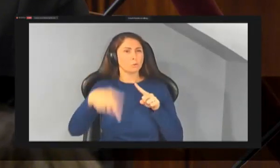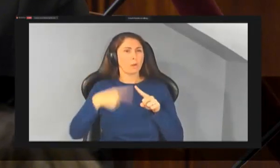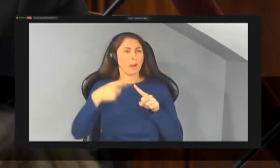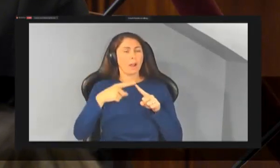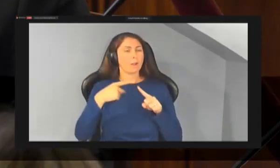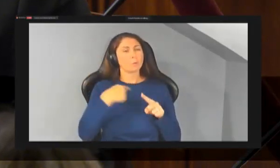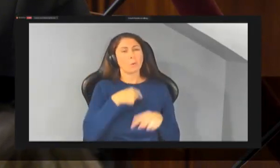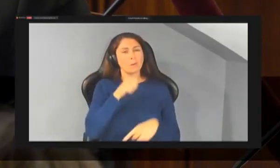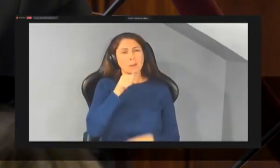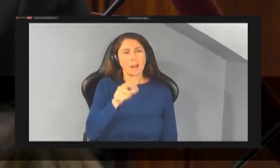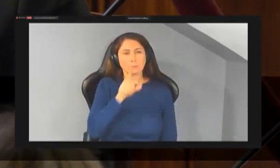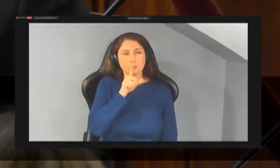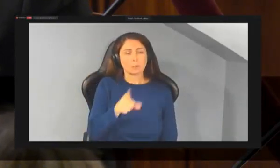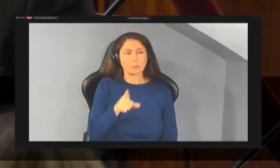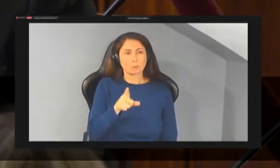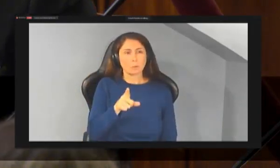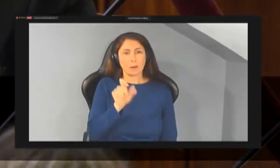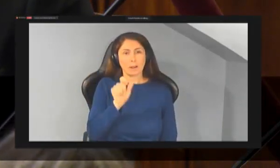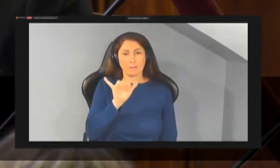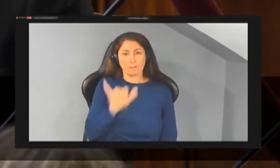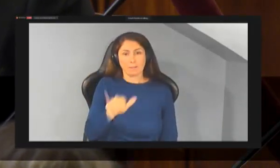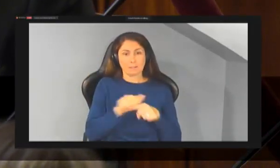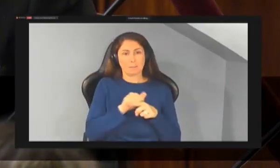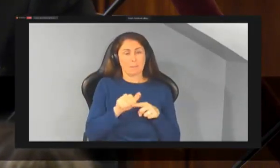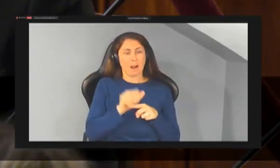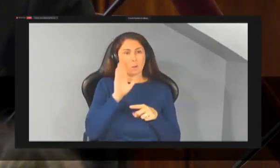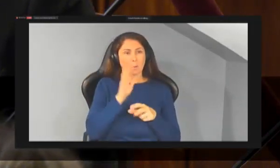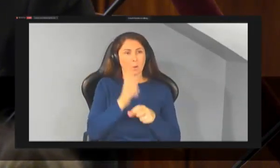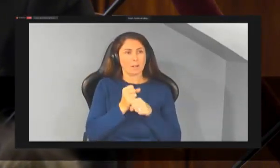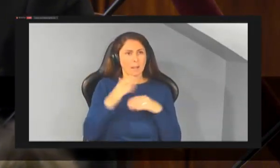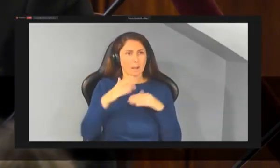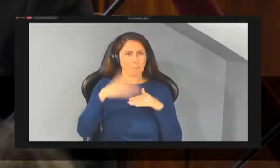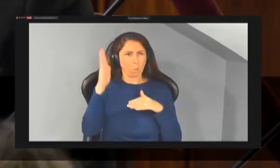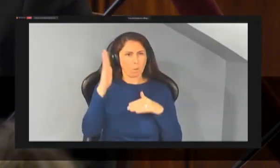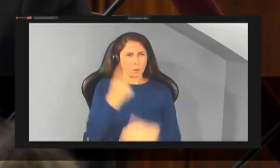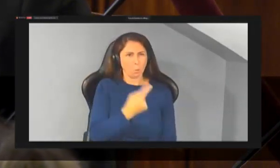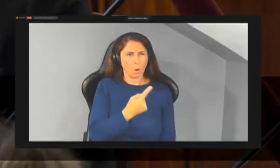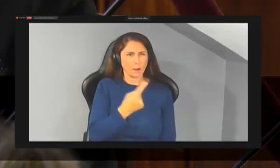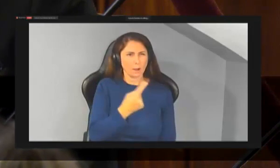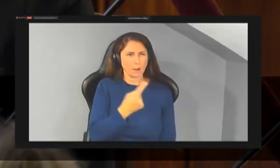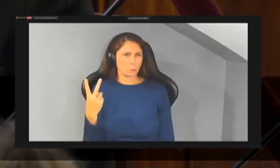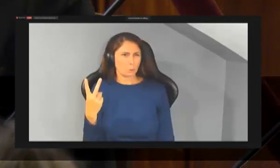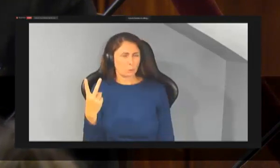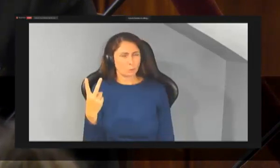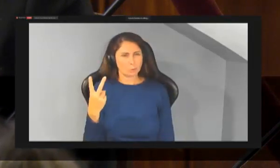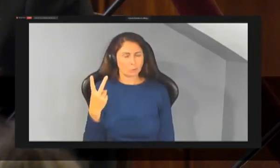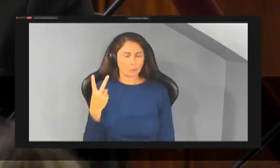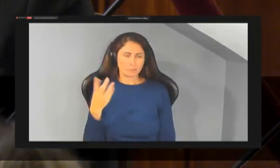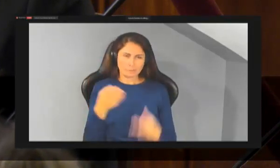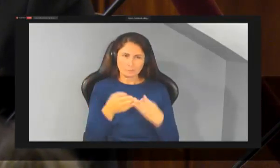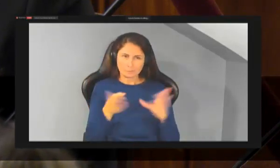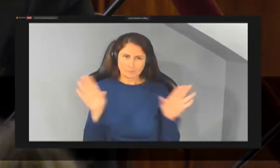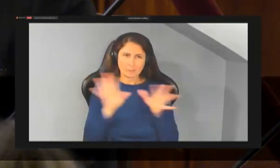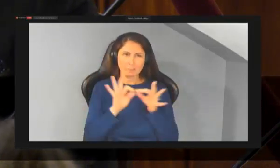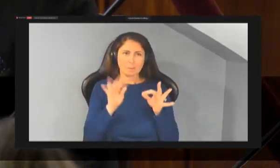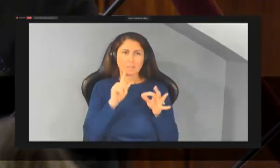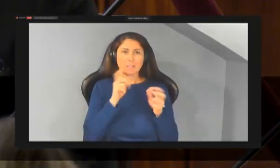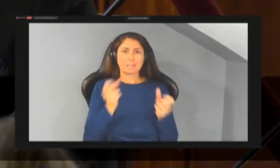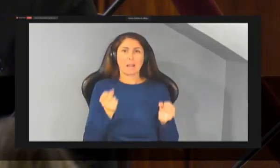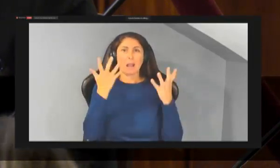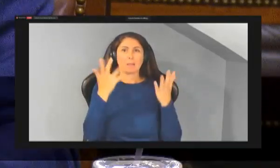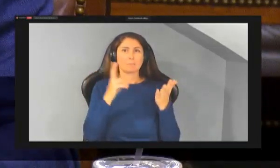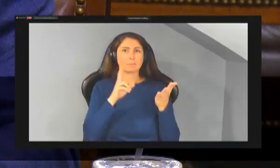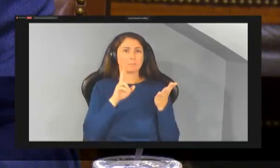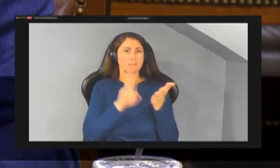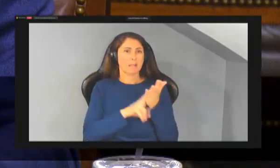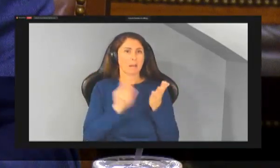that at this pilot stage anyone's going to get more than 1 or 2, broadly speaking. Again, that depends on how many people sign up. Okay,